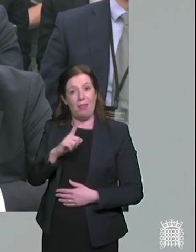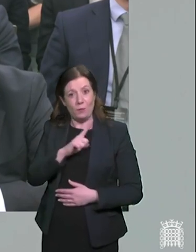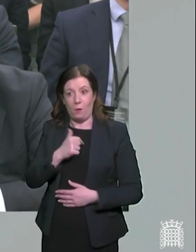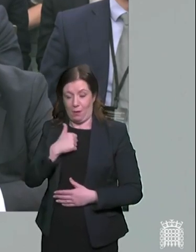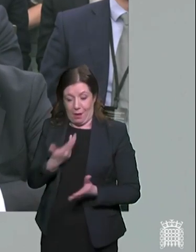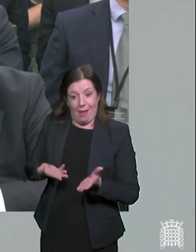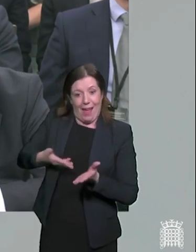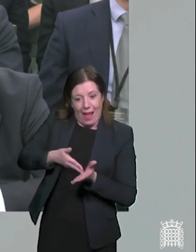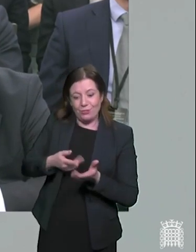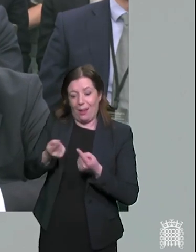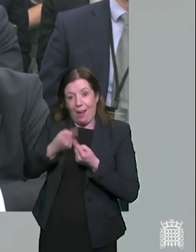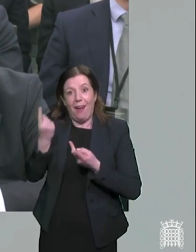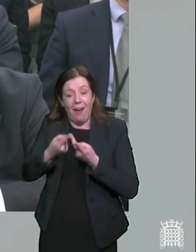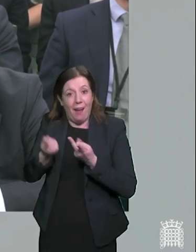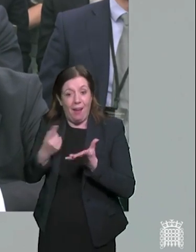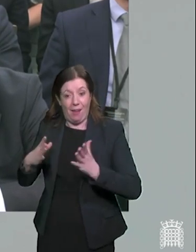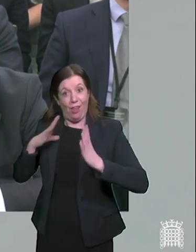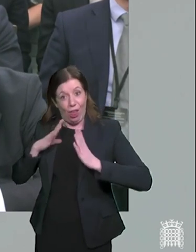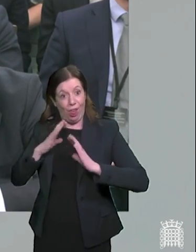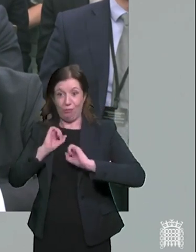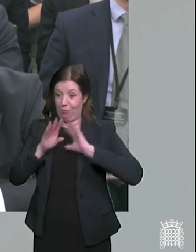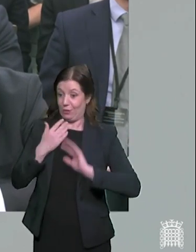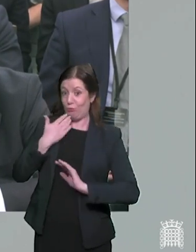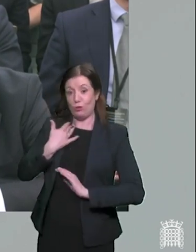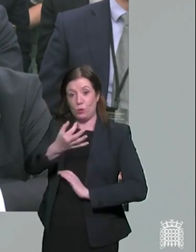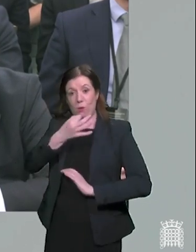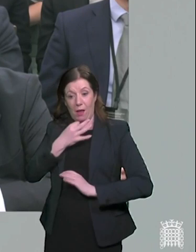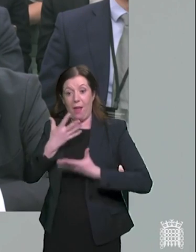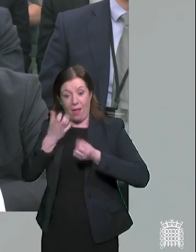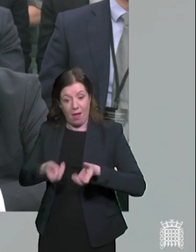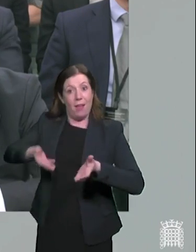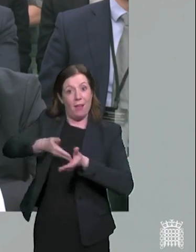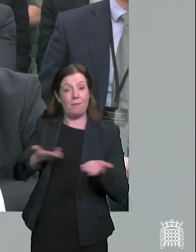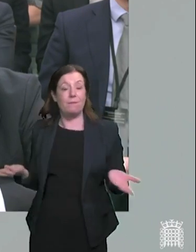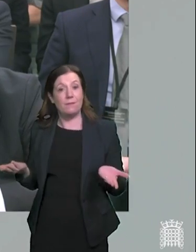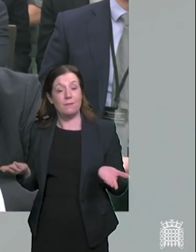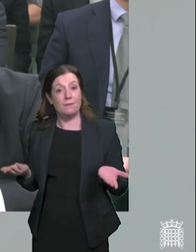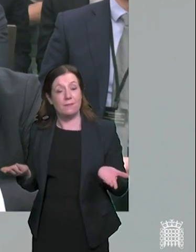I've discussed at great length with Sir Bernard about following the guidance.